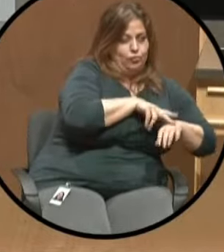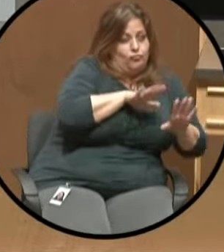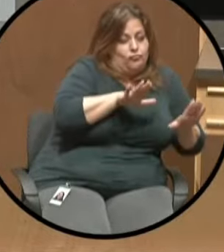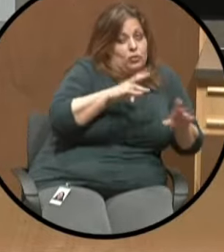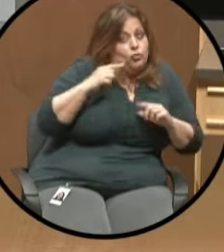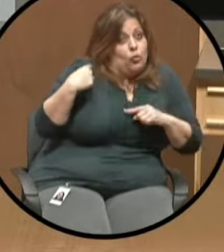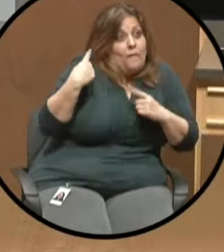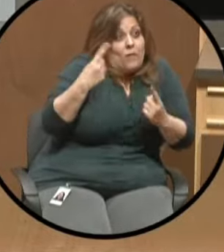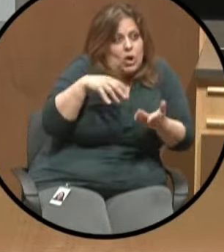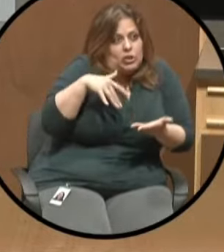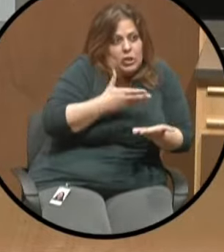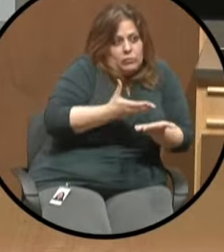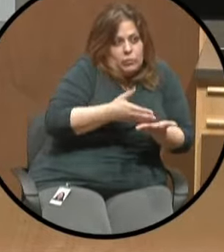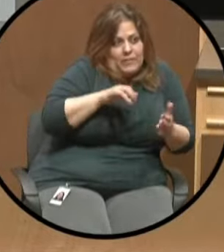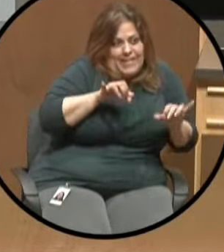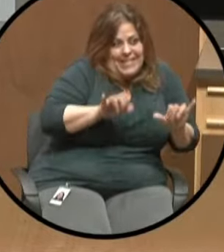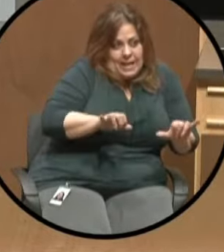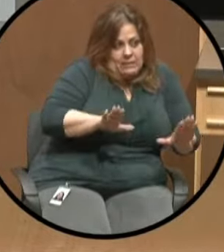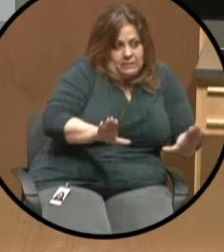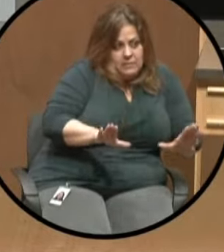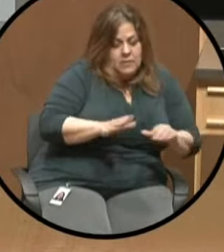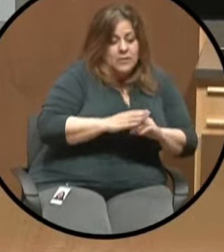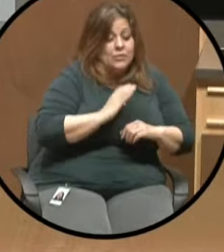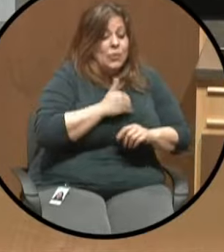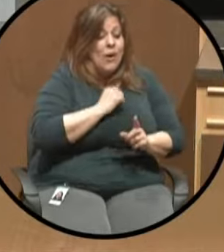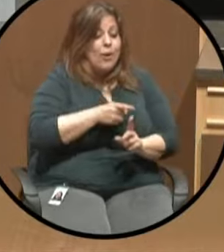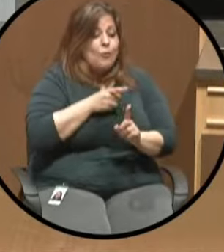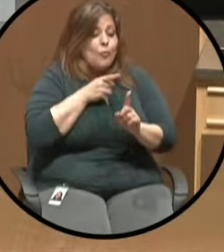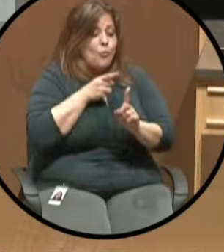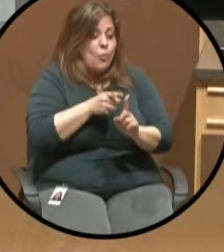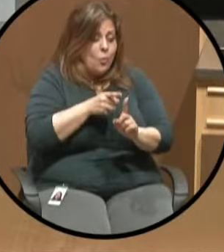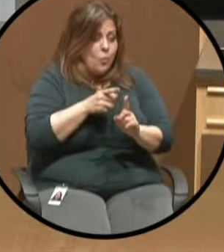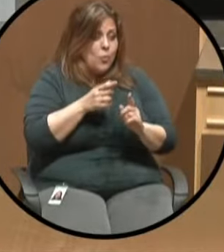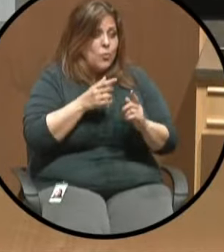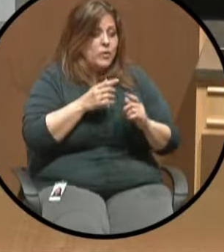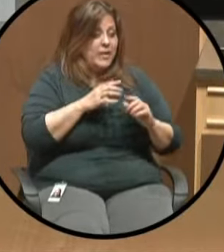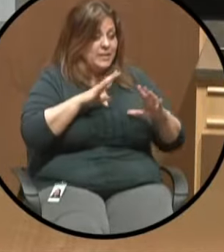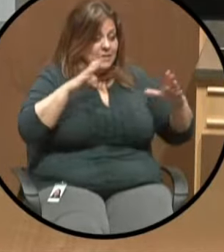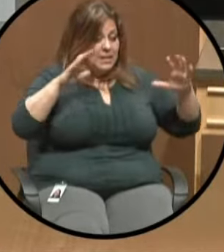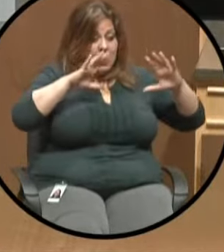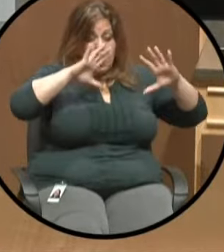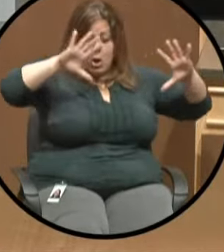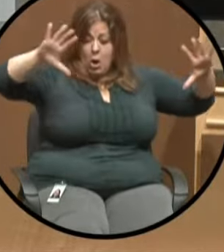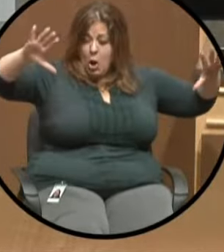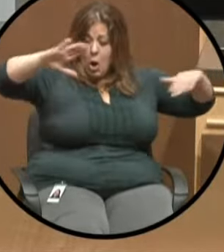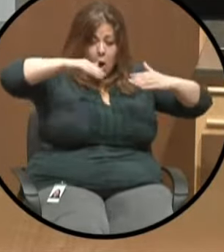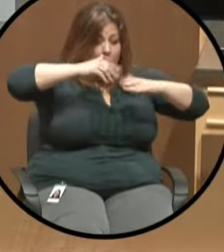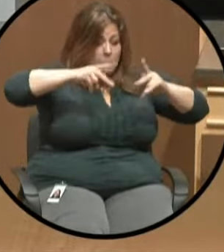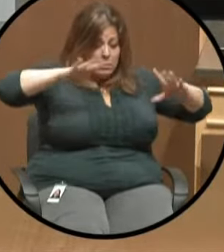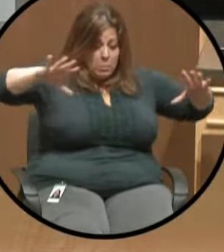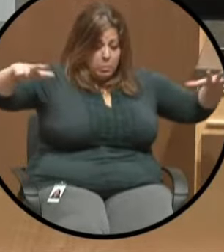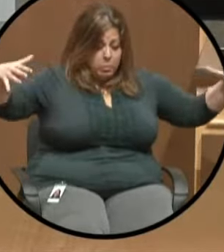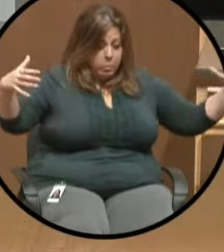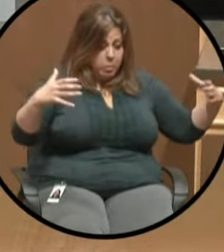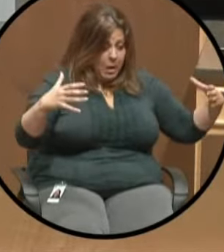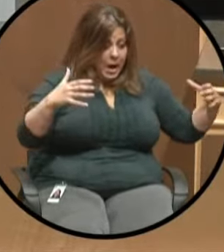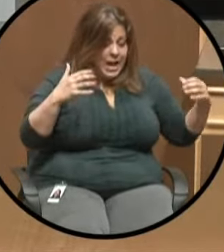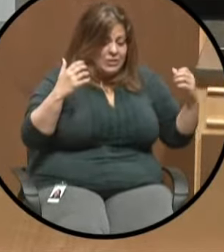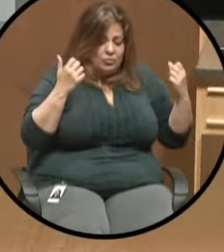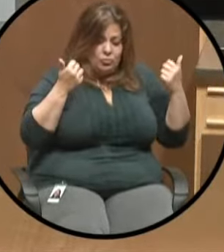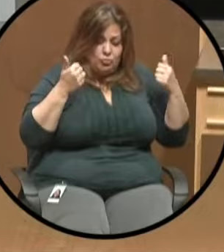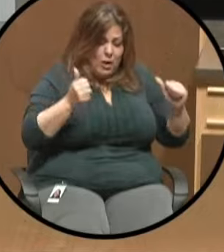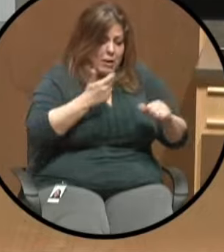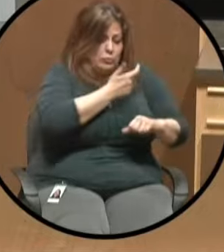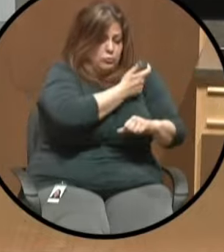So the goal is in a population is to get as many people in the population immune